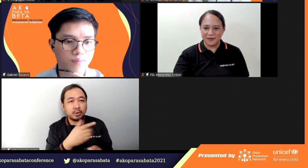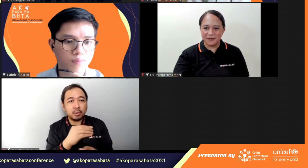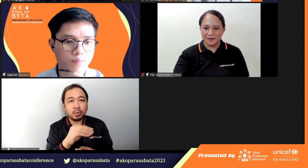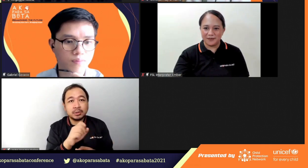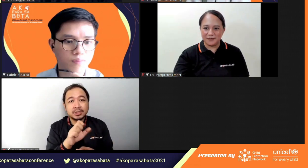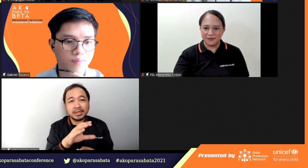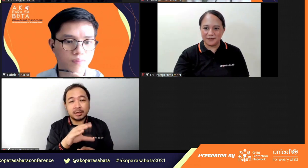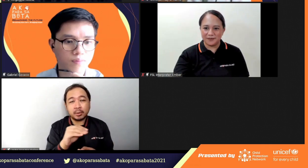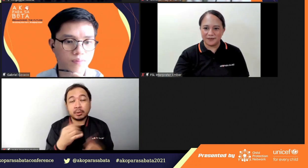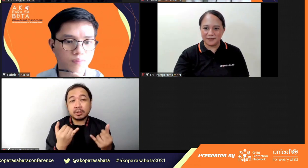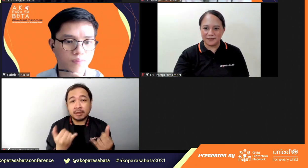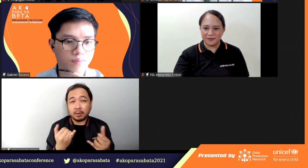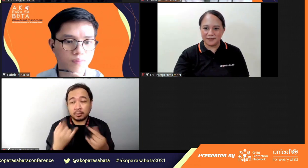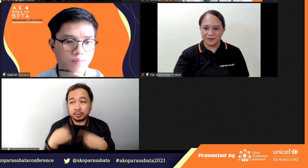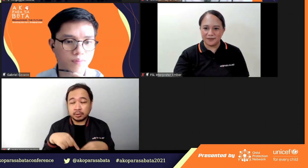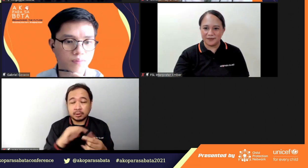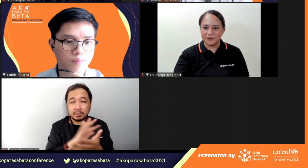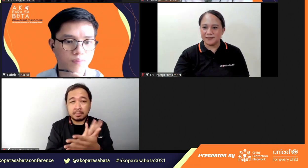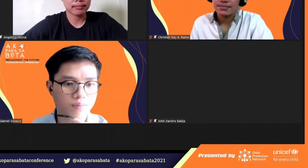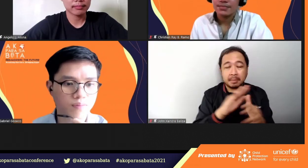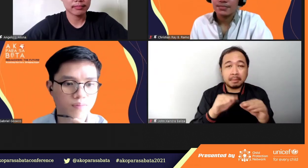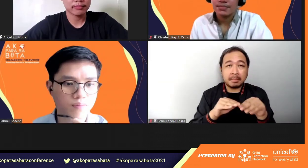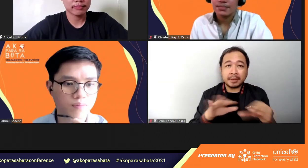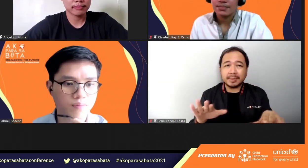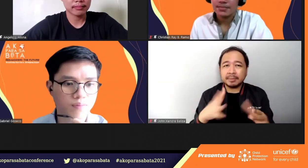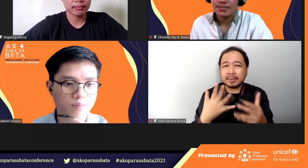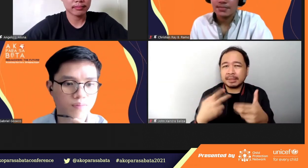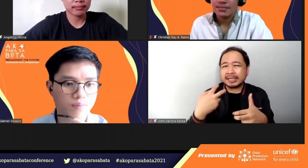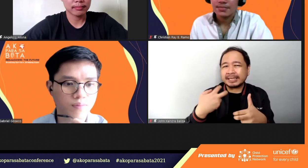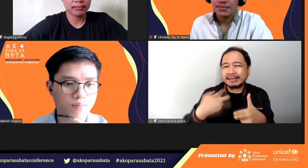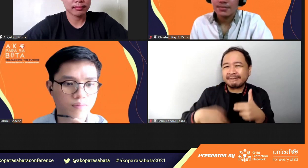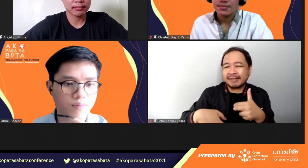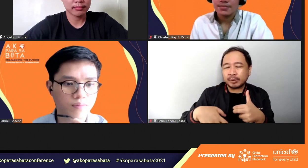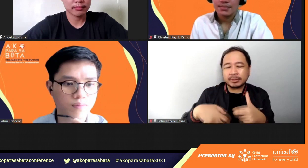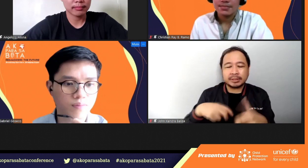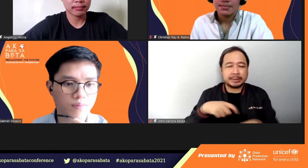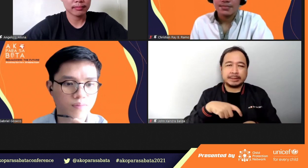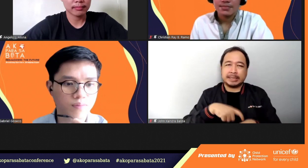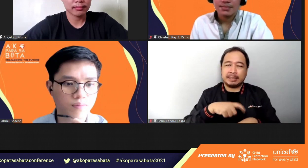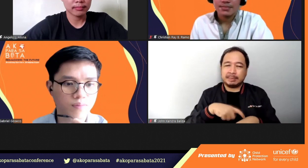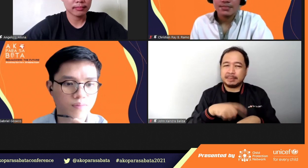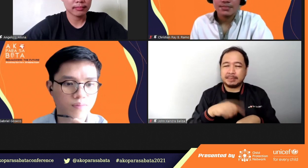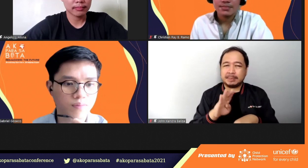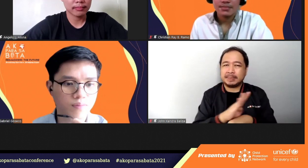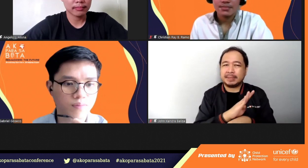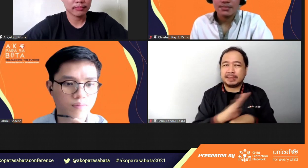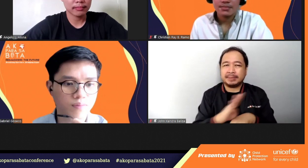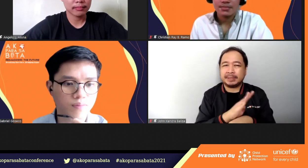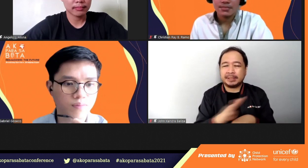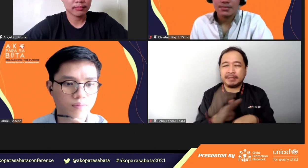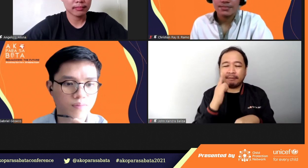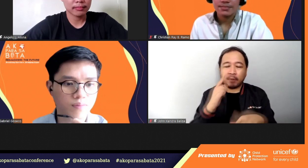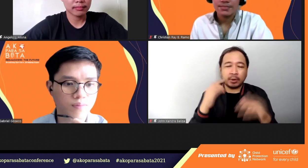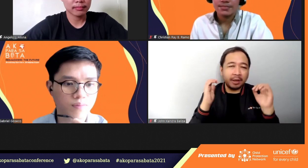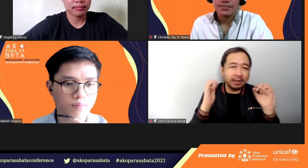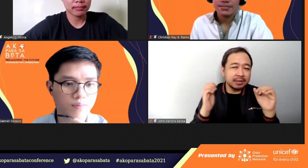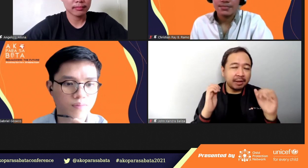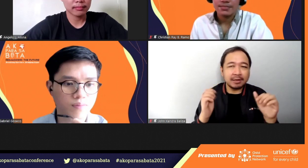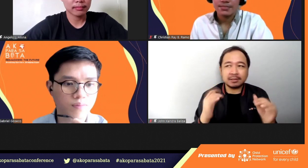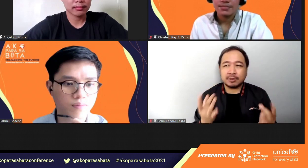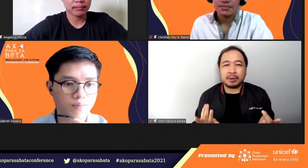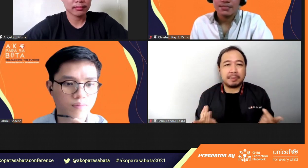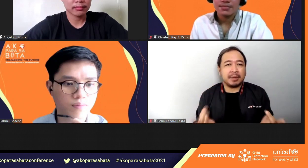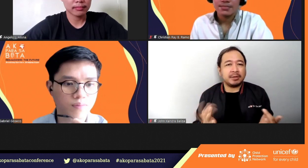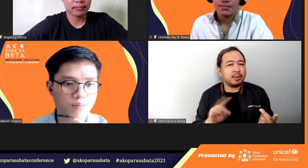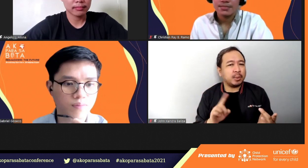are even multiplying which we find difficult to find time to do meditations and even physical activities what do you suggest